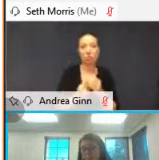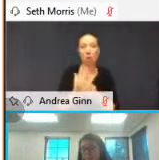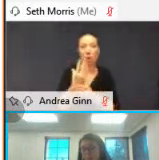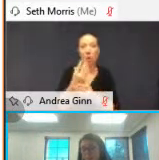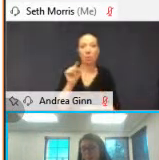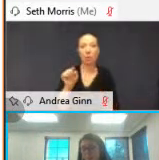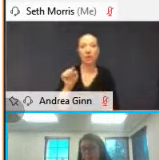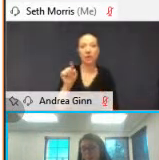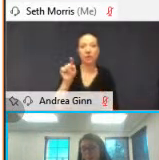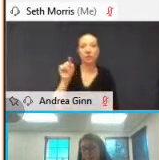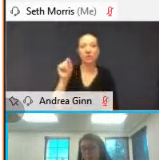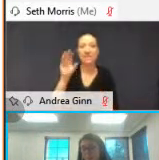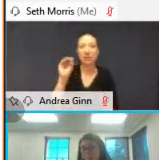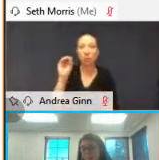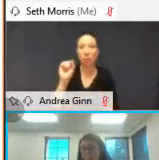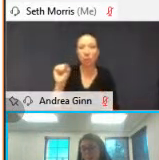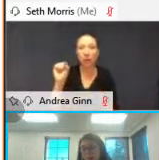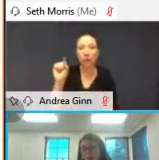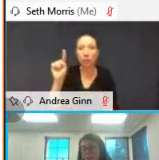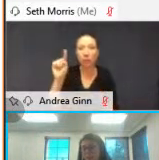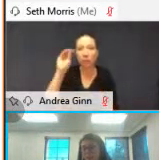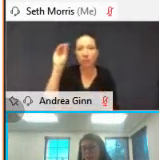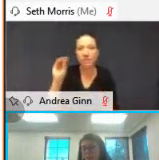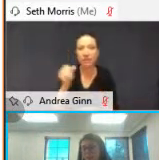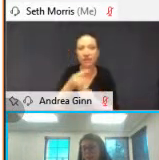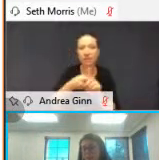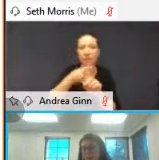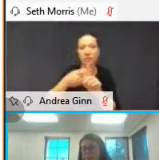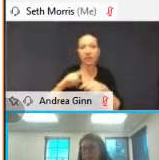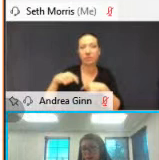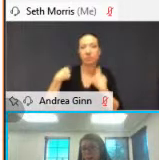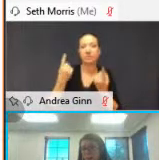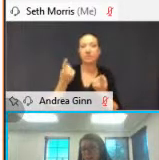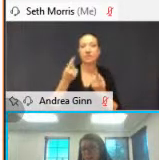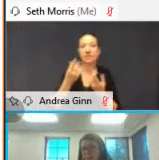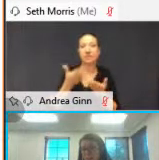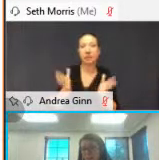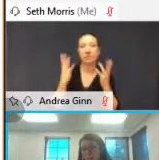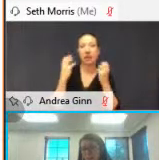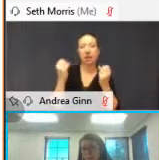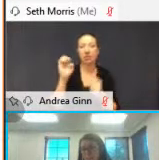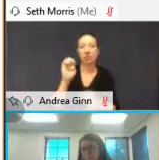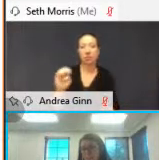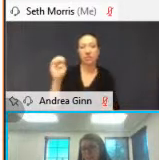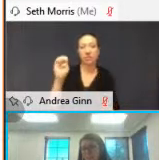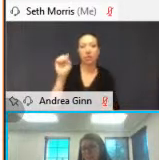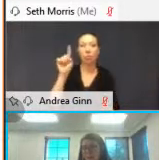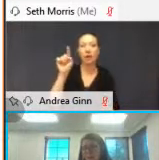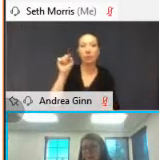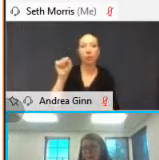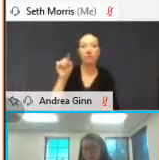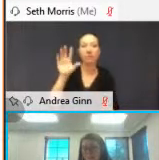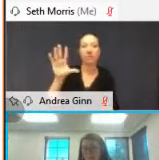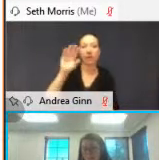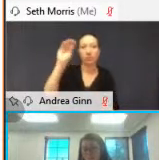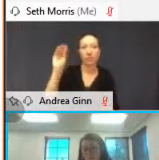month. Since the public health emergency, we're averaging growth of 1.5% per month.